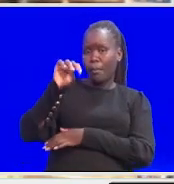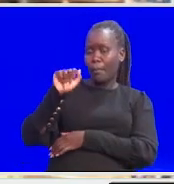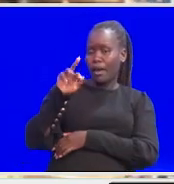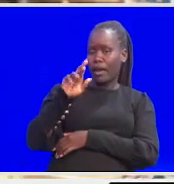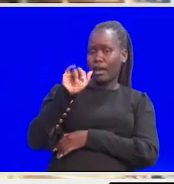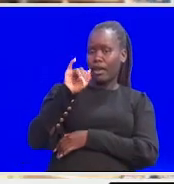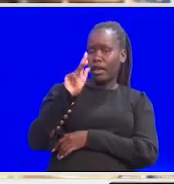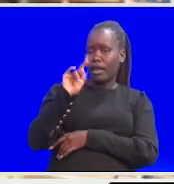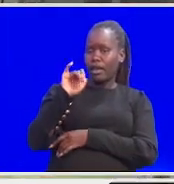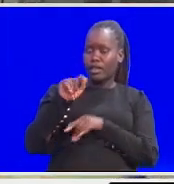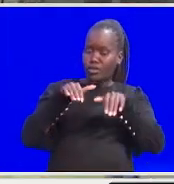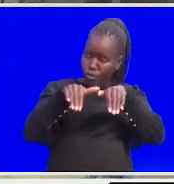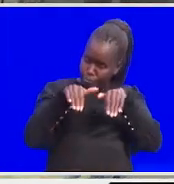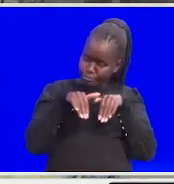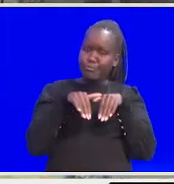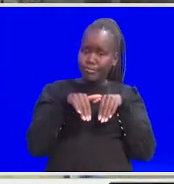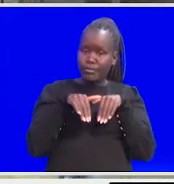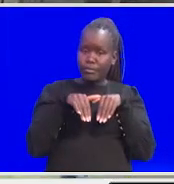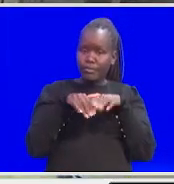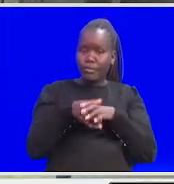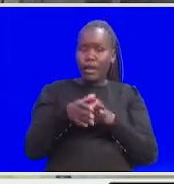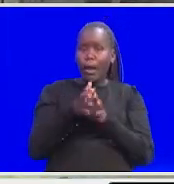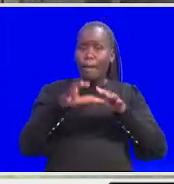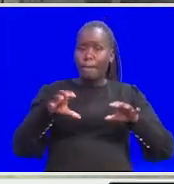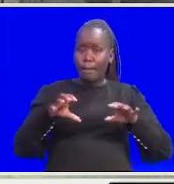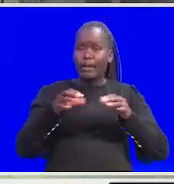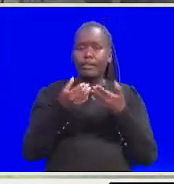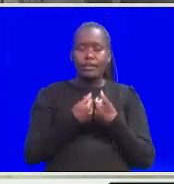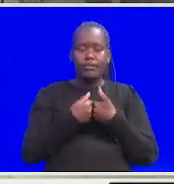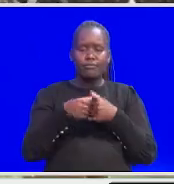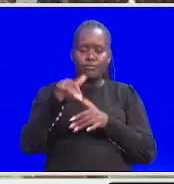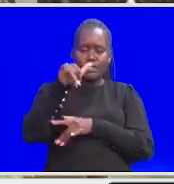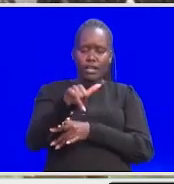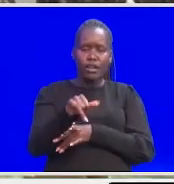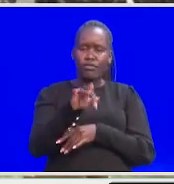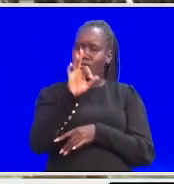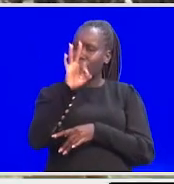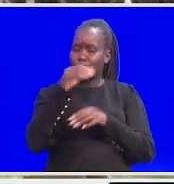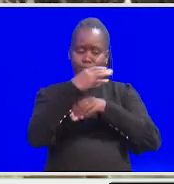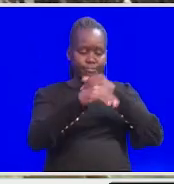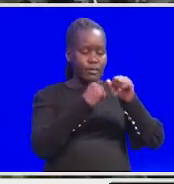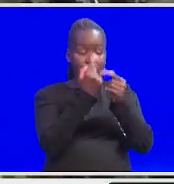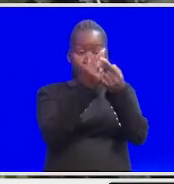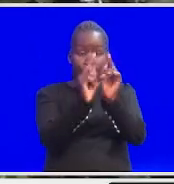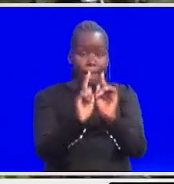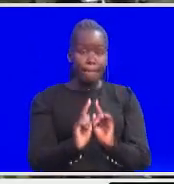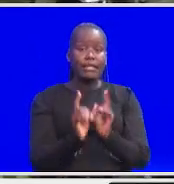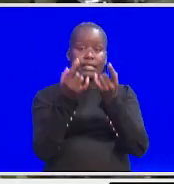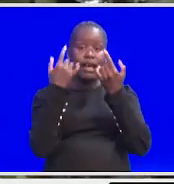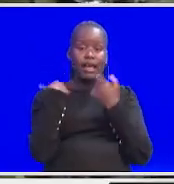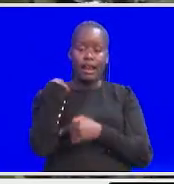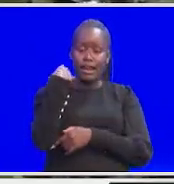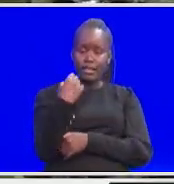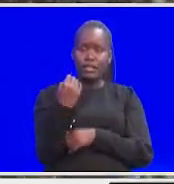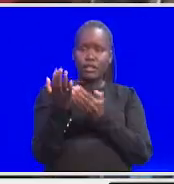hii, tunawagojea. The market wars have lasted more than 3 years, but have recently surfaced